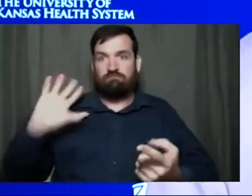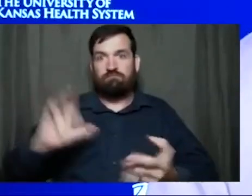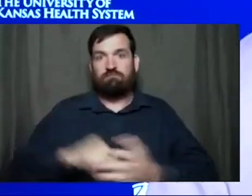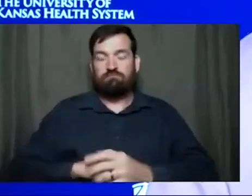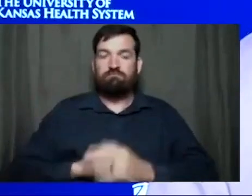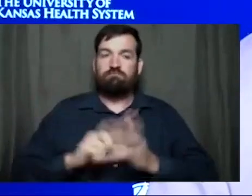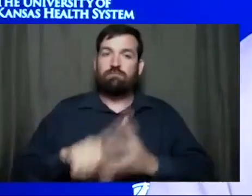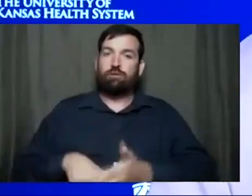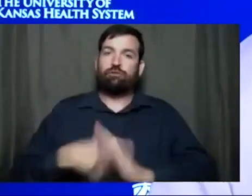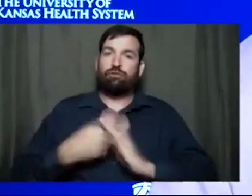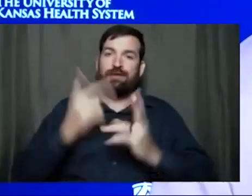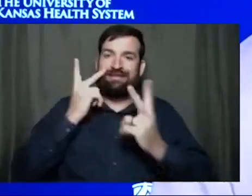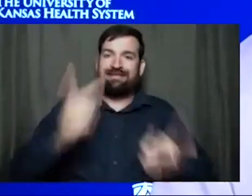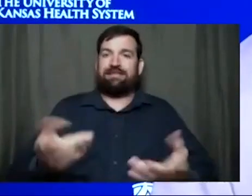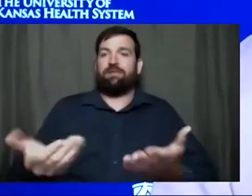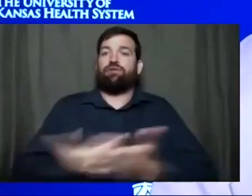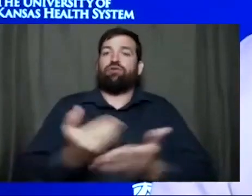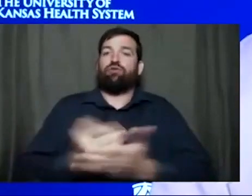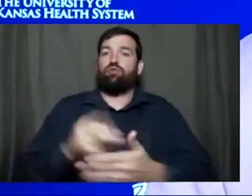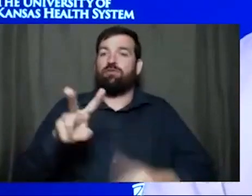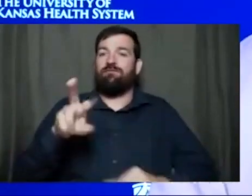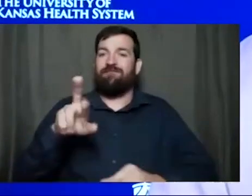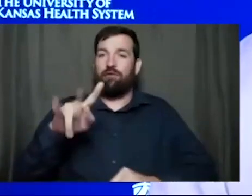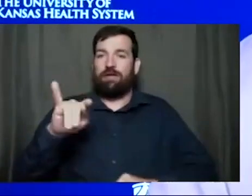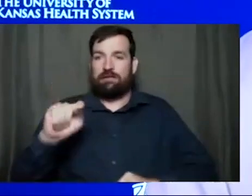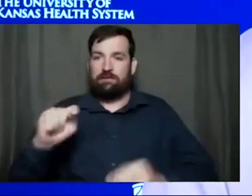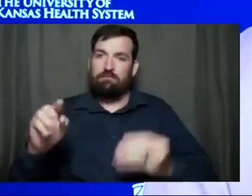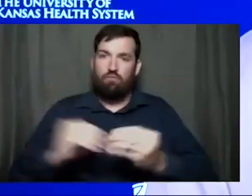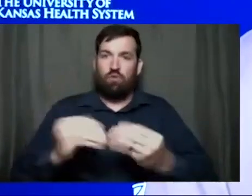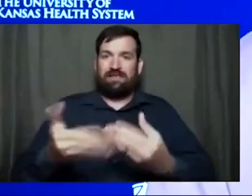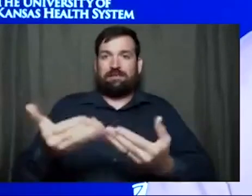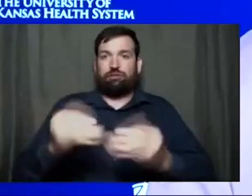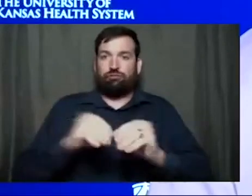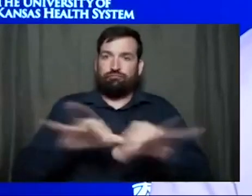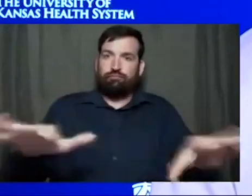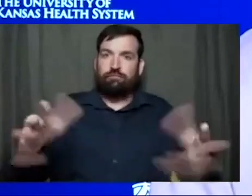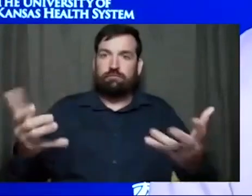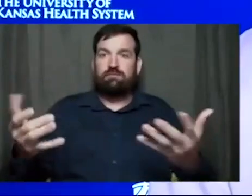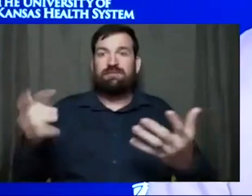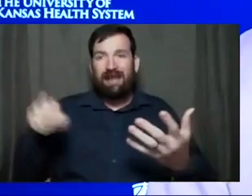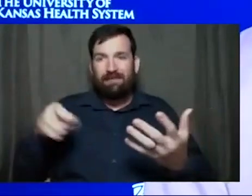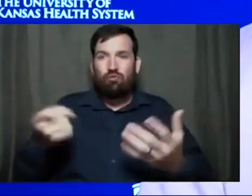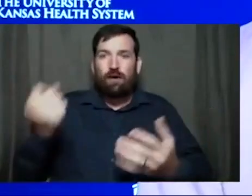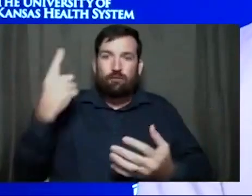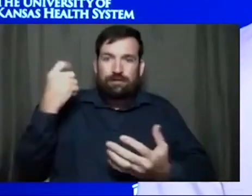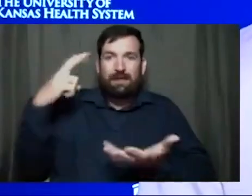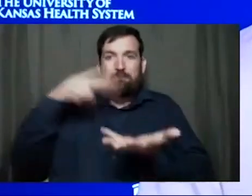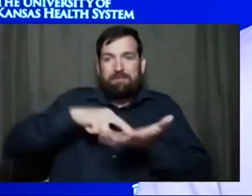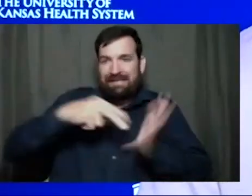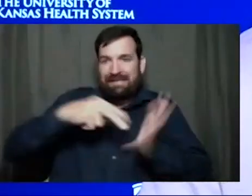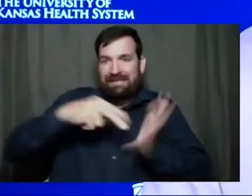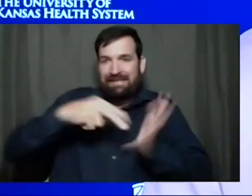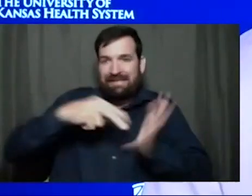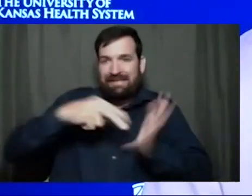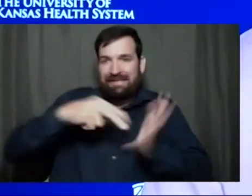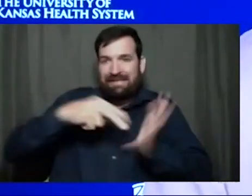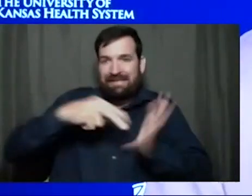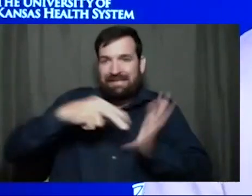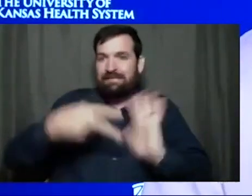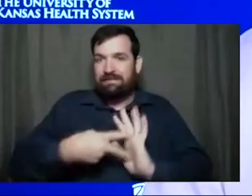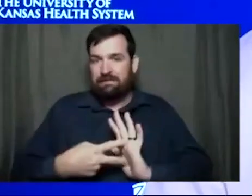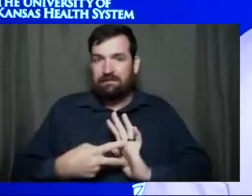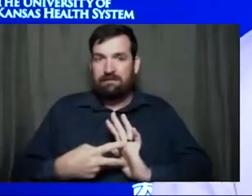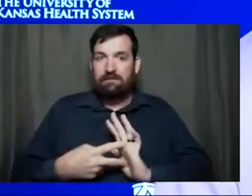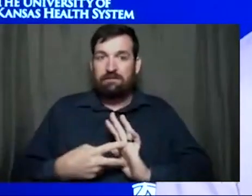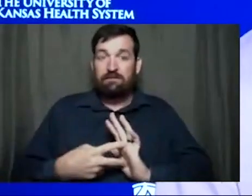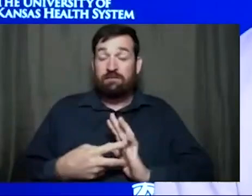new variants as far as it's more transmissible. I think we really have to get down and understand what that means. But is it more fit? Can